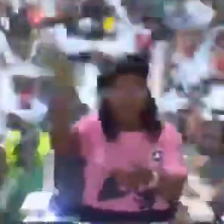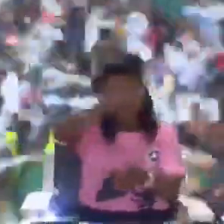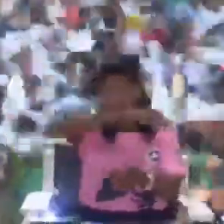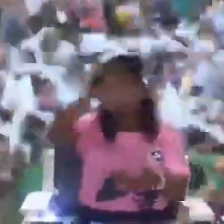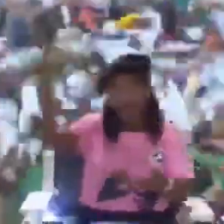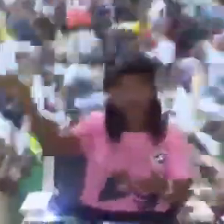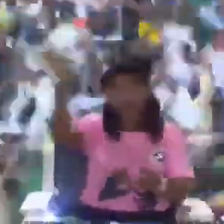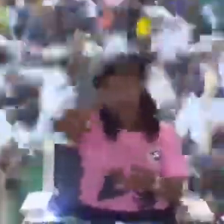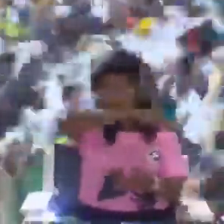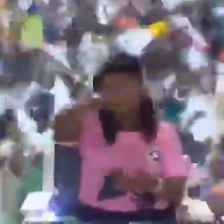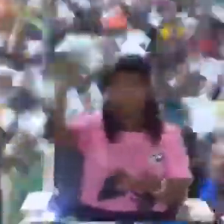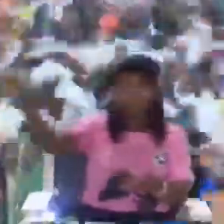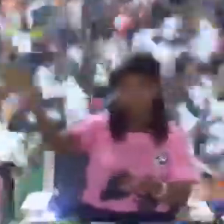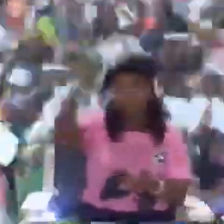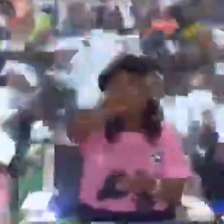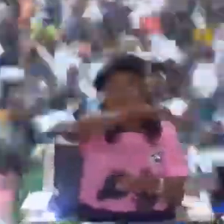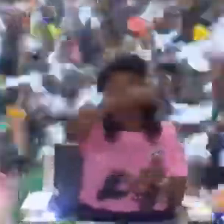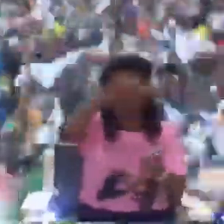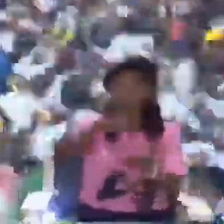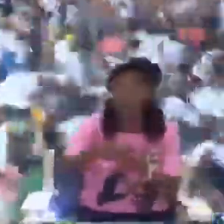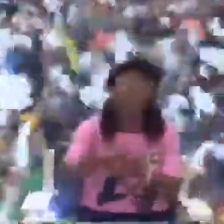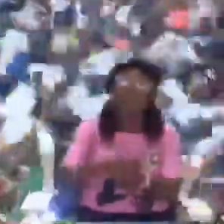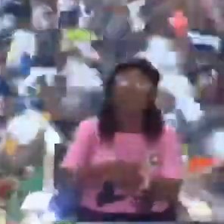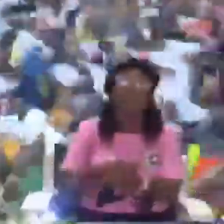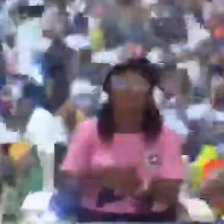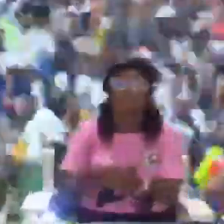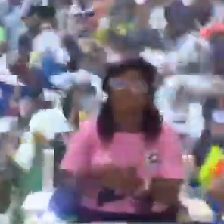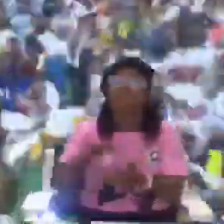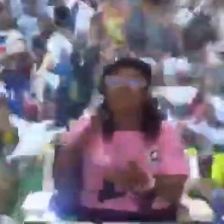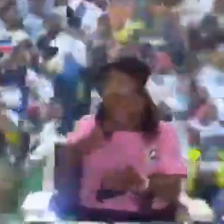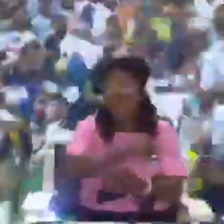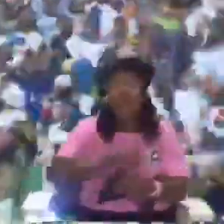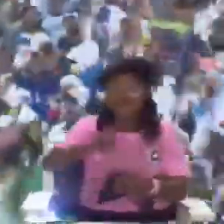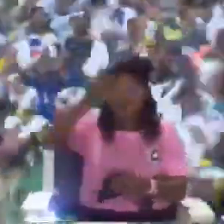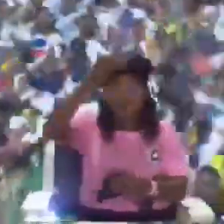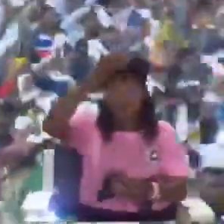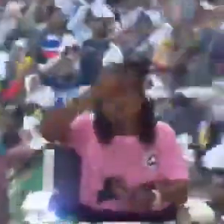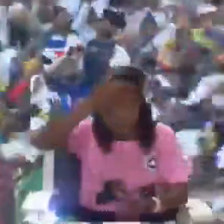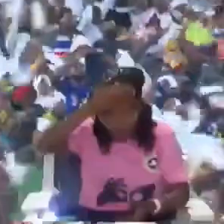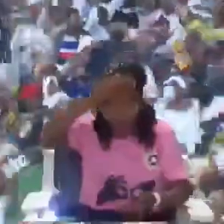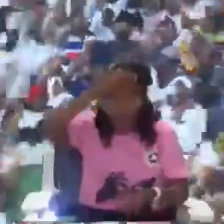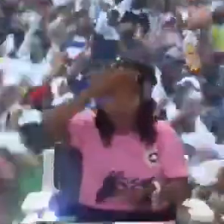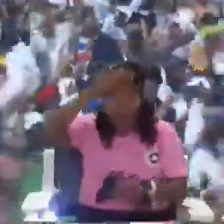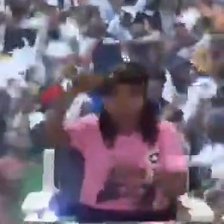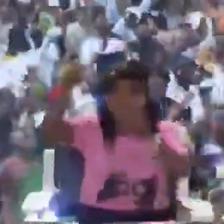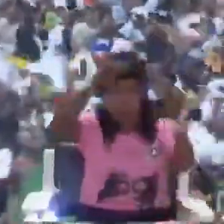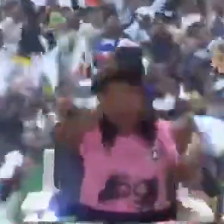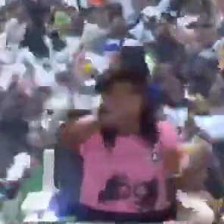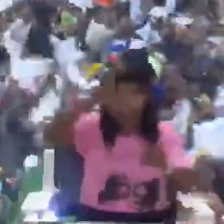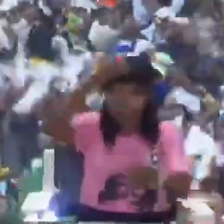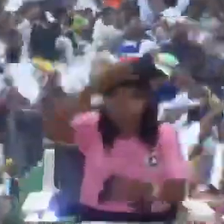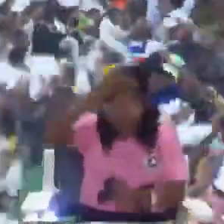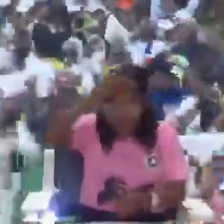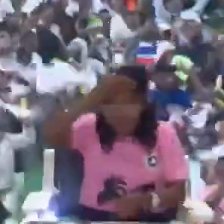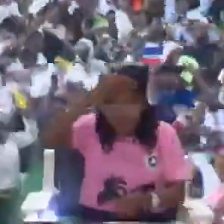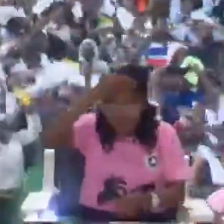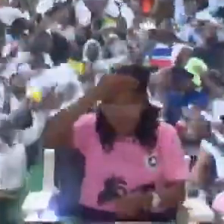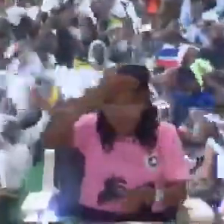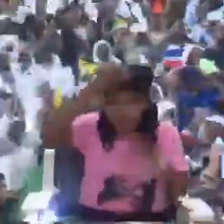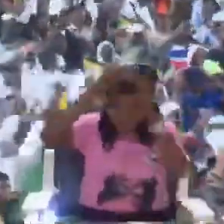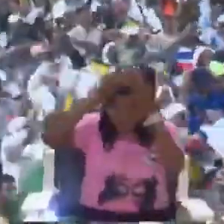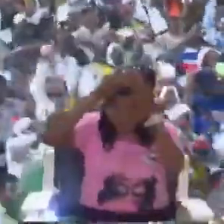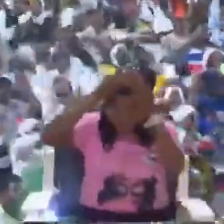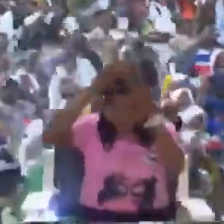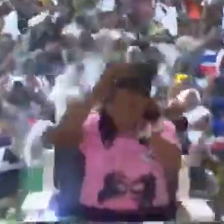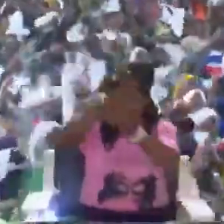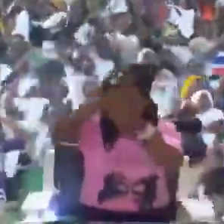ati awon ota. And then lay it on your own head. Ki o wa gbe ile ori ara re. With the anointing still